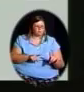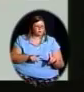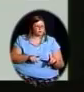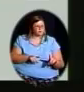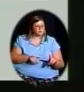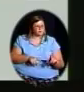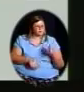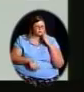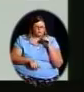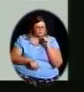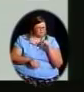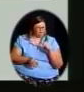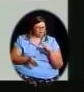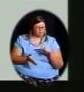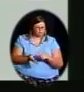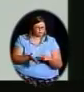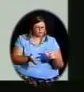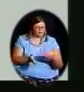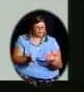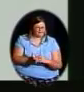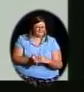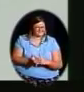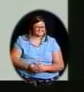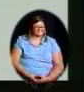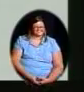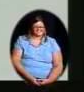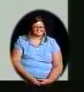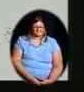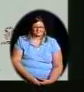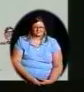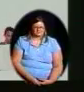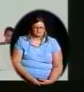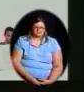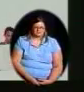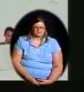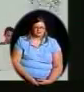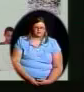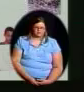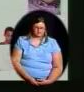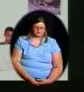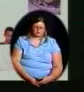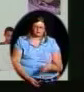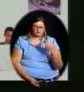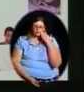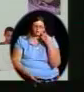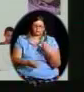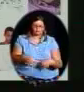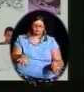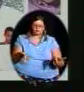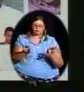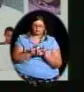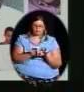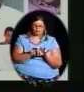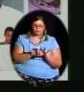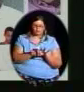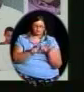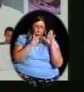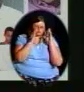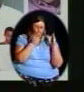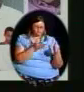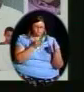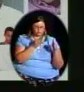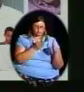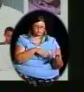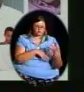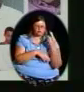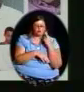going to push that button again. Sorry. Certainly we know the most important thing is keeping our eye on the reason